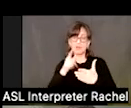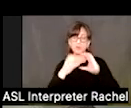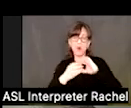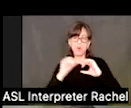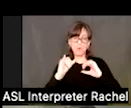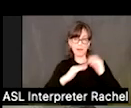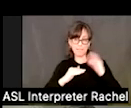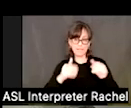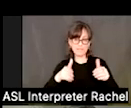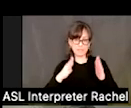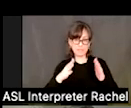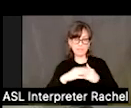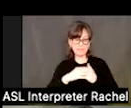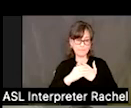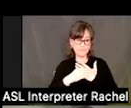ahead.